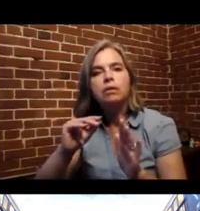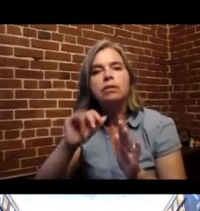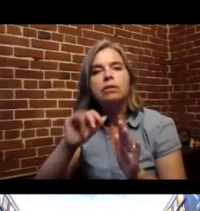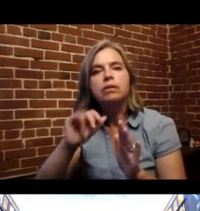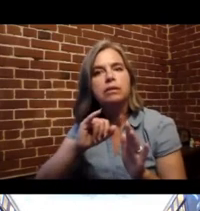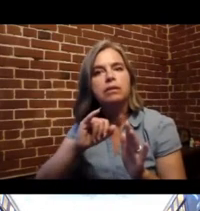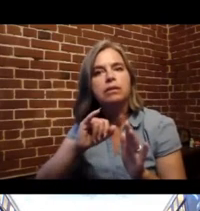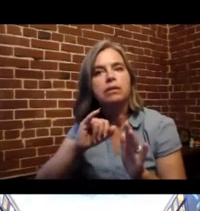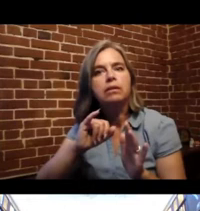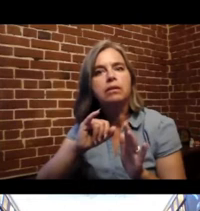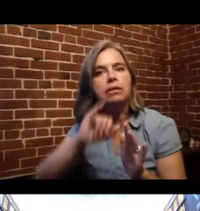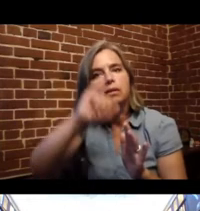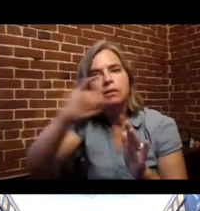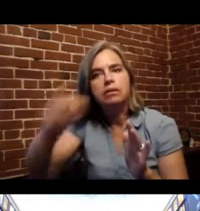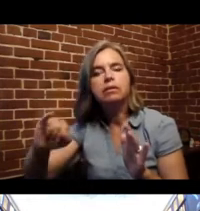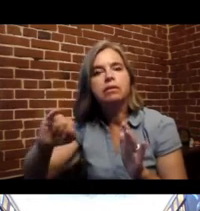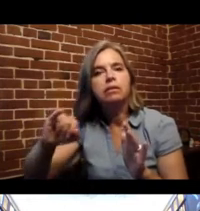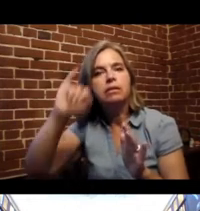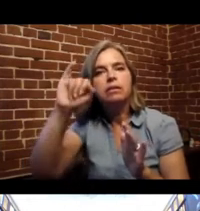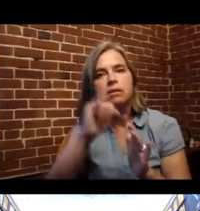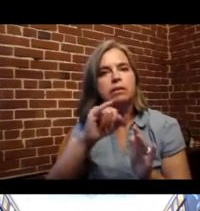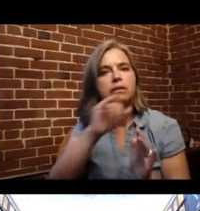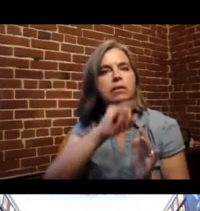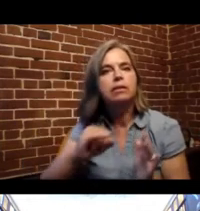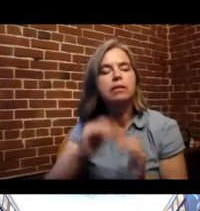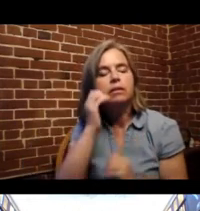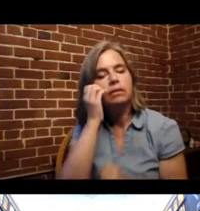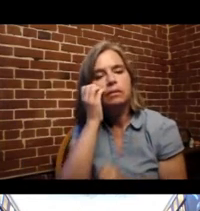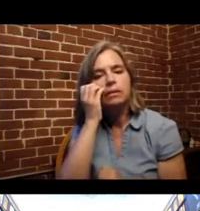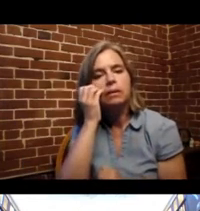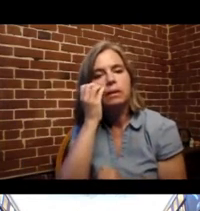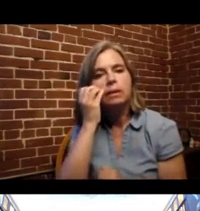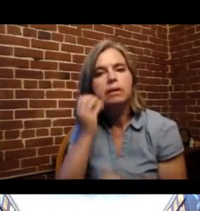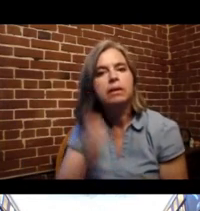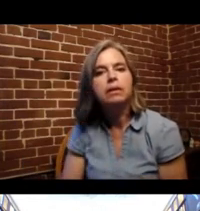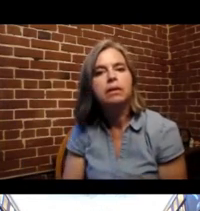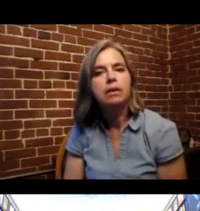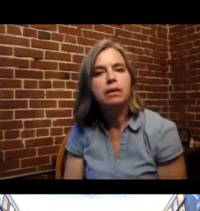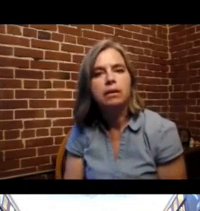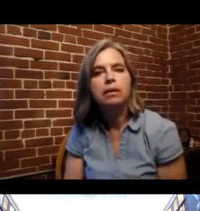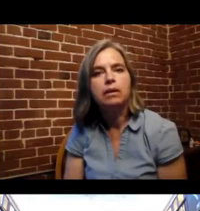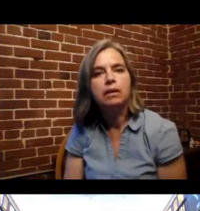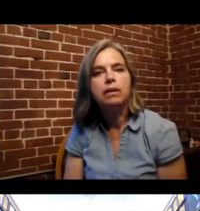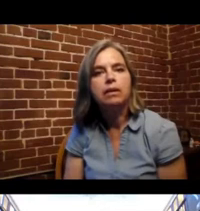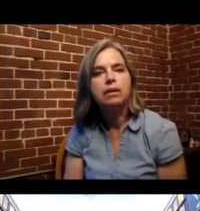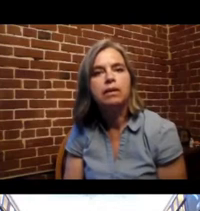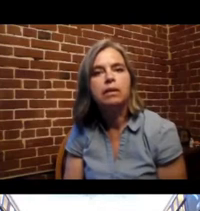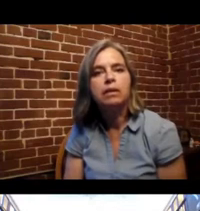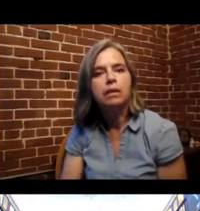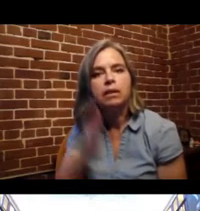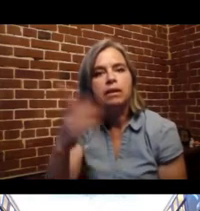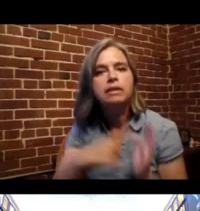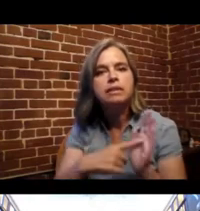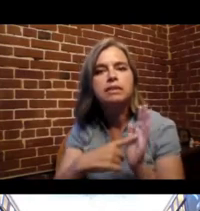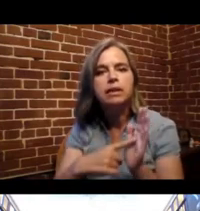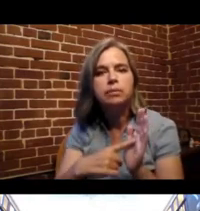line follows it. And for these drawings, took quite a while